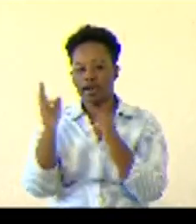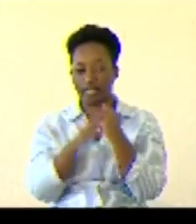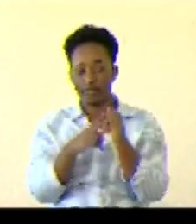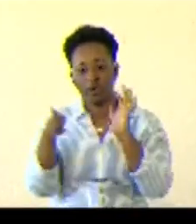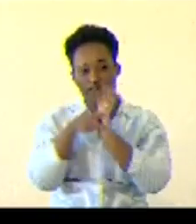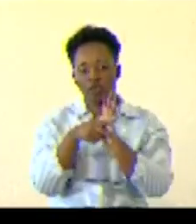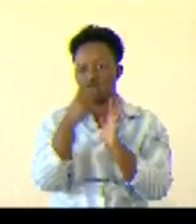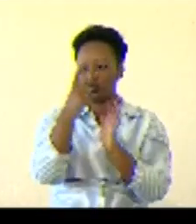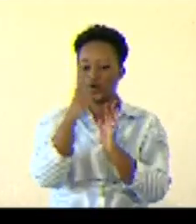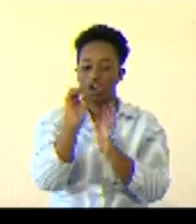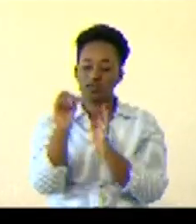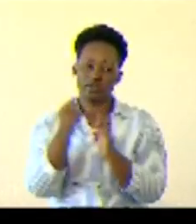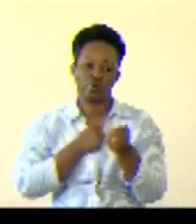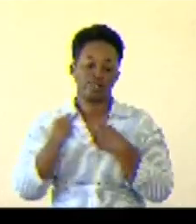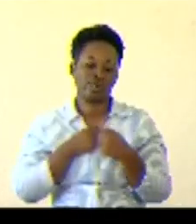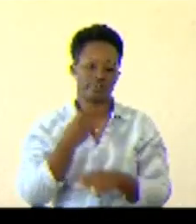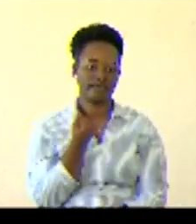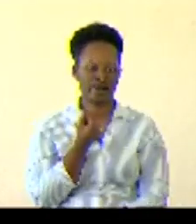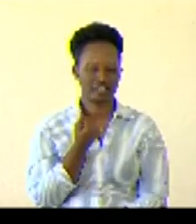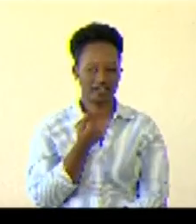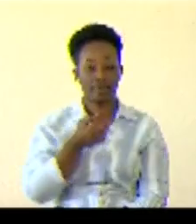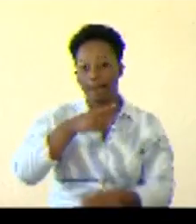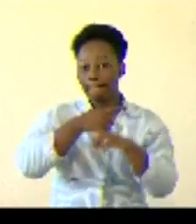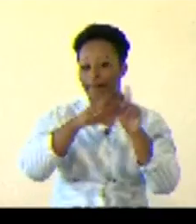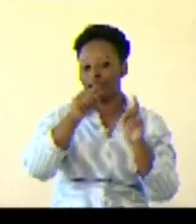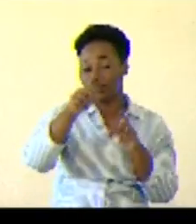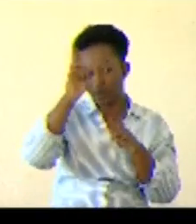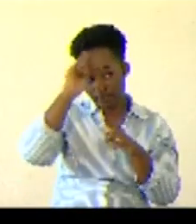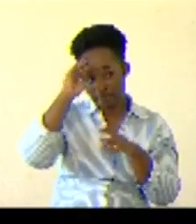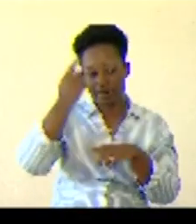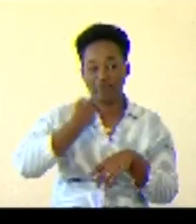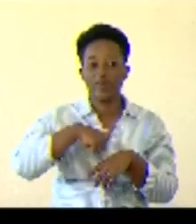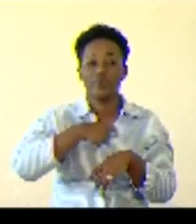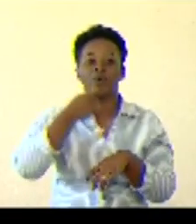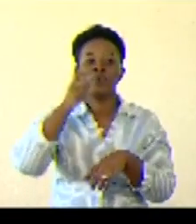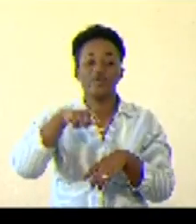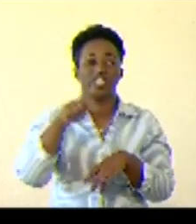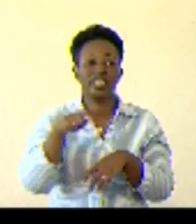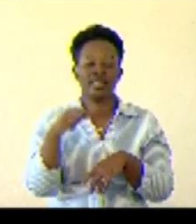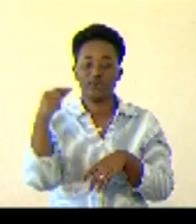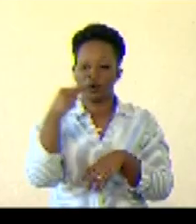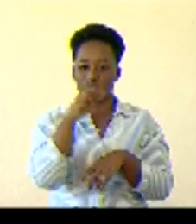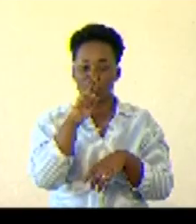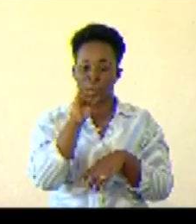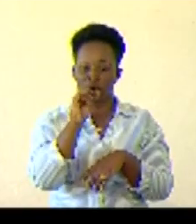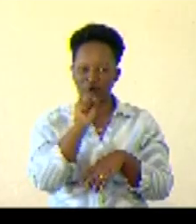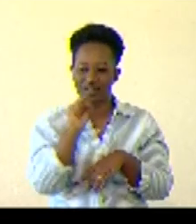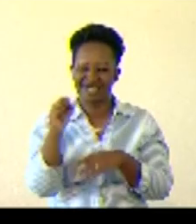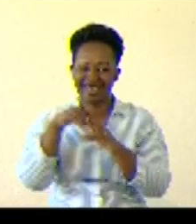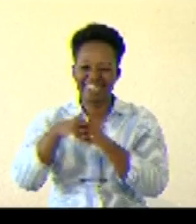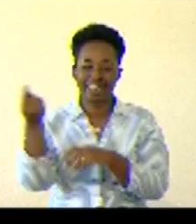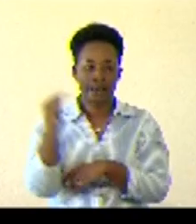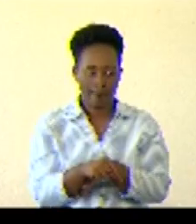200,000 francs. This is our disposable income. But remember, we need the gross